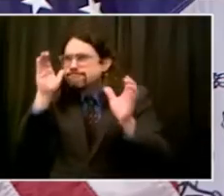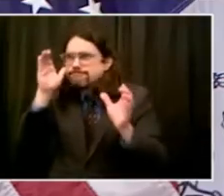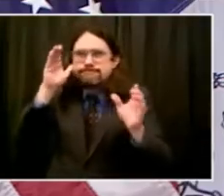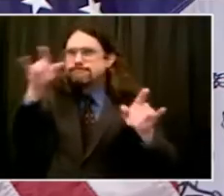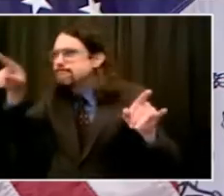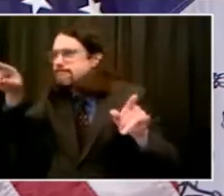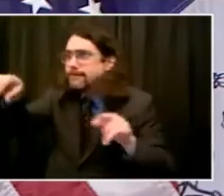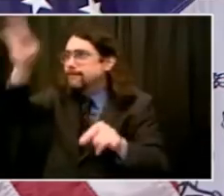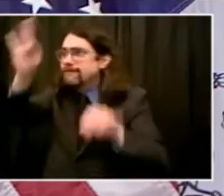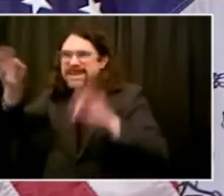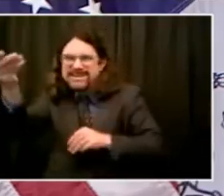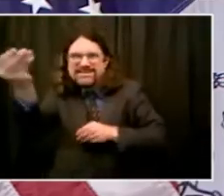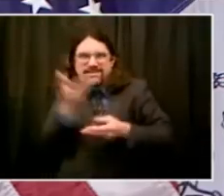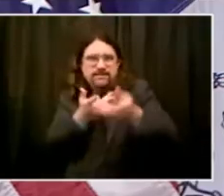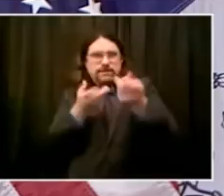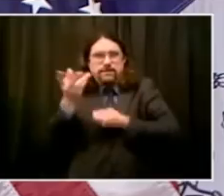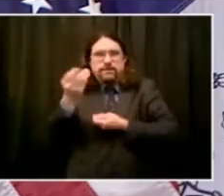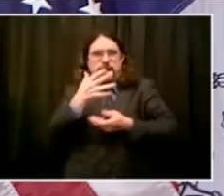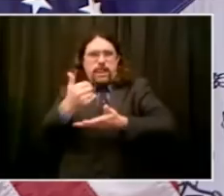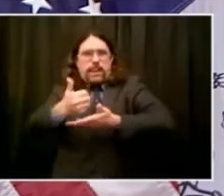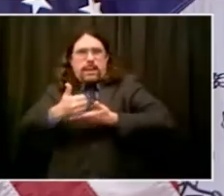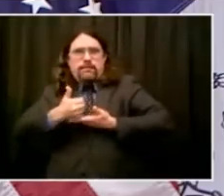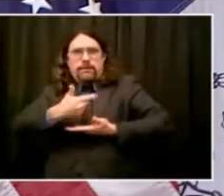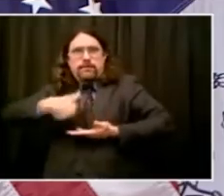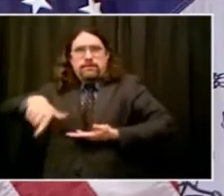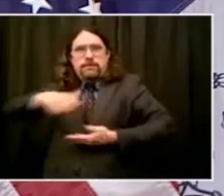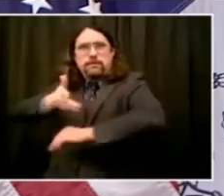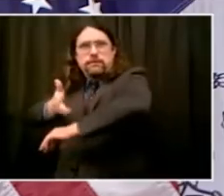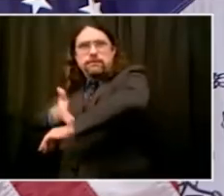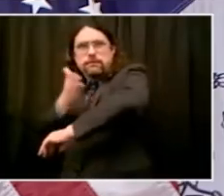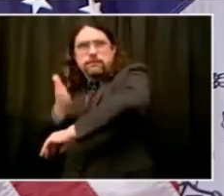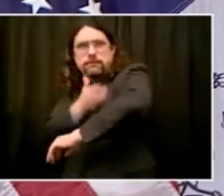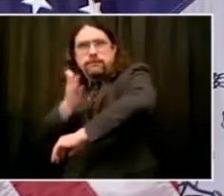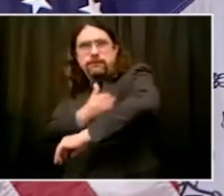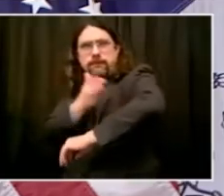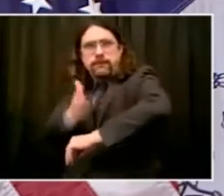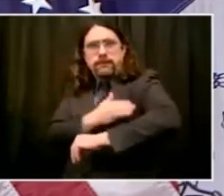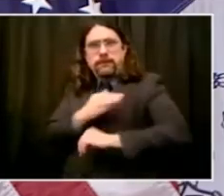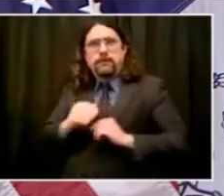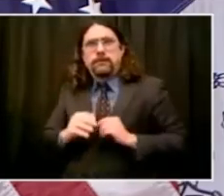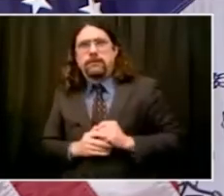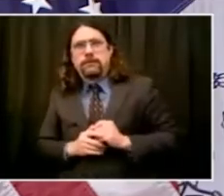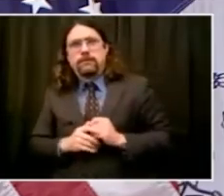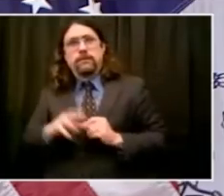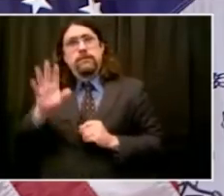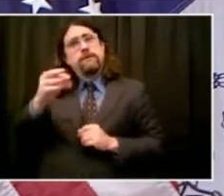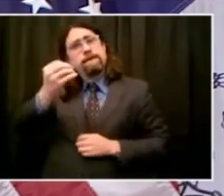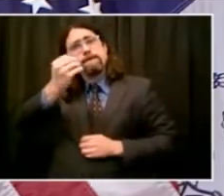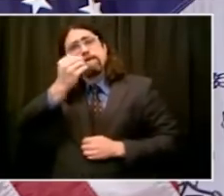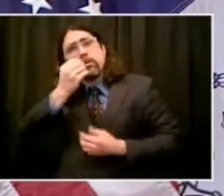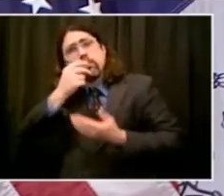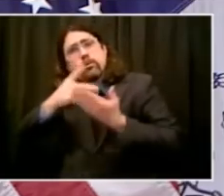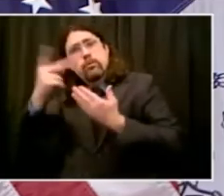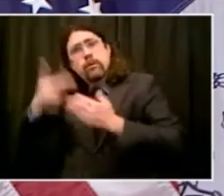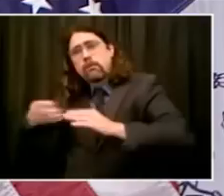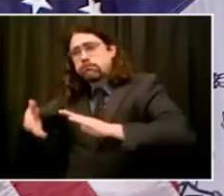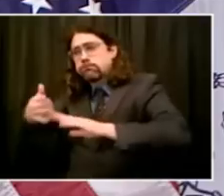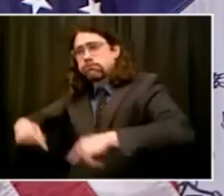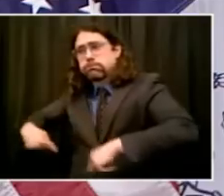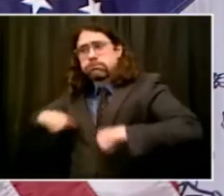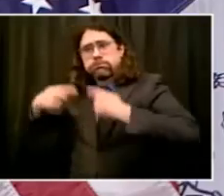together that did not exist, finding thousands and thousands of our yellow cab drivers and green cab drivers